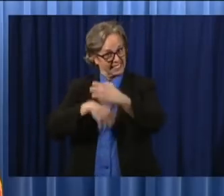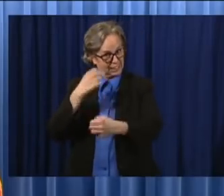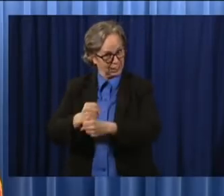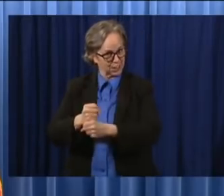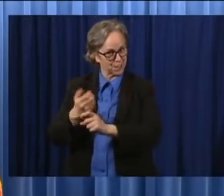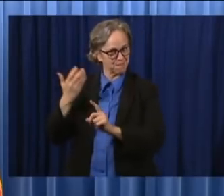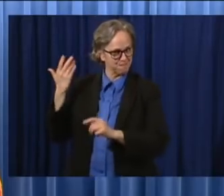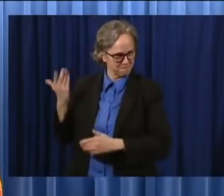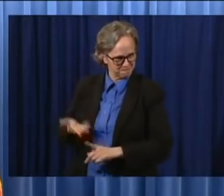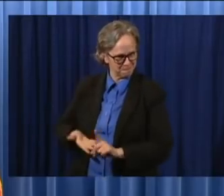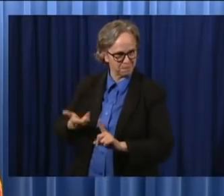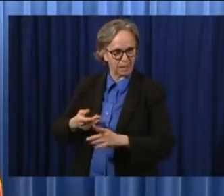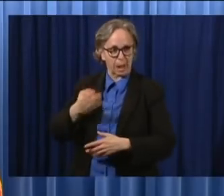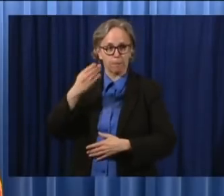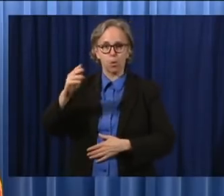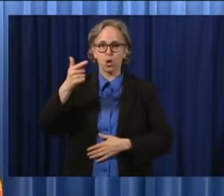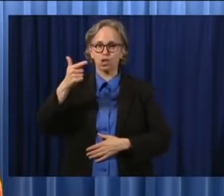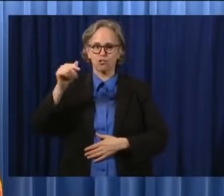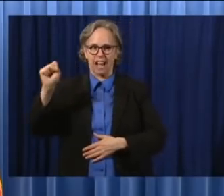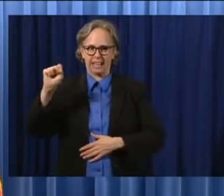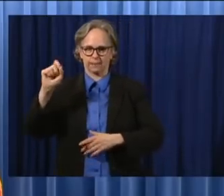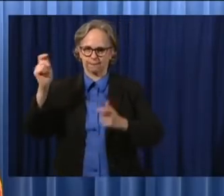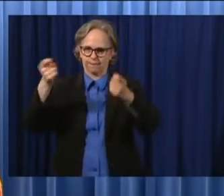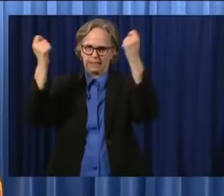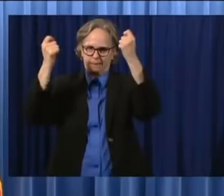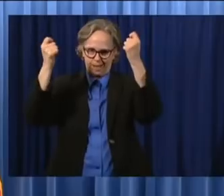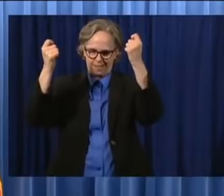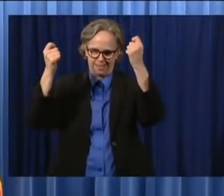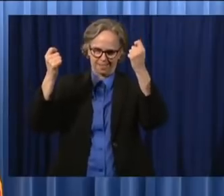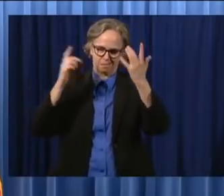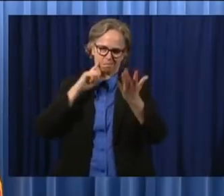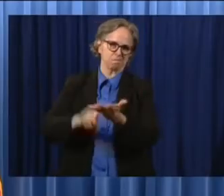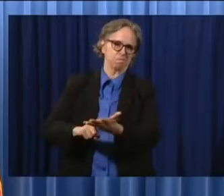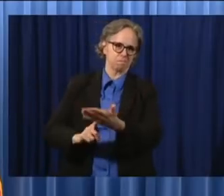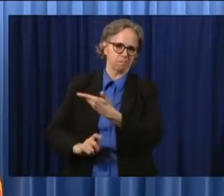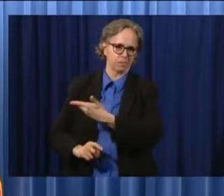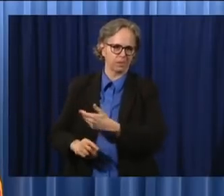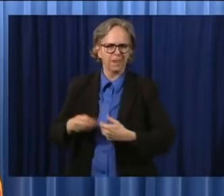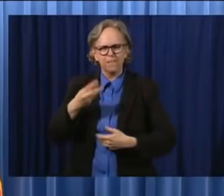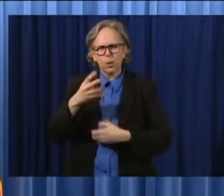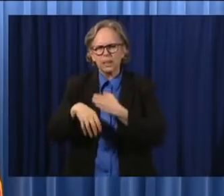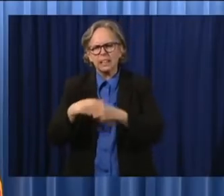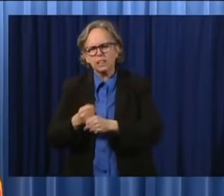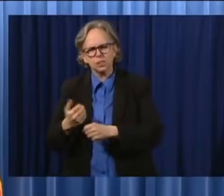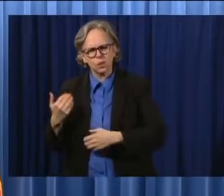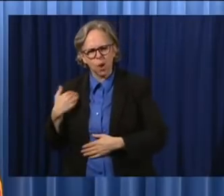Festival. So a couple of years ago, Fran